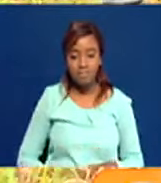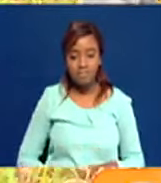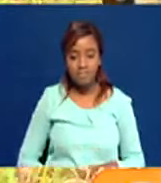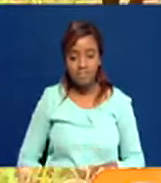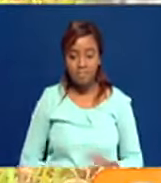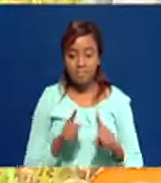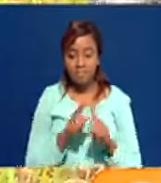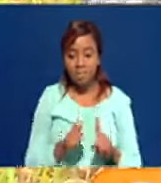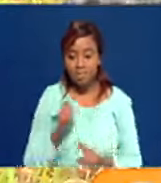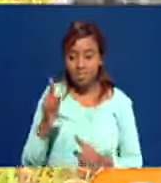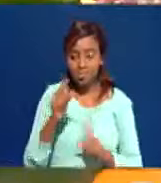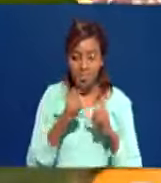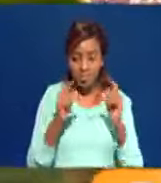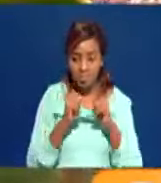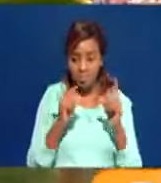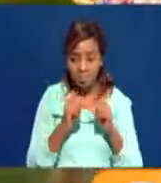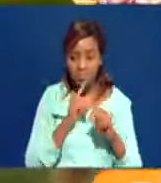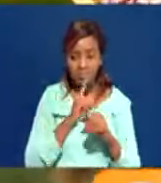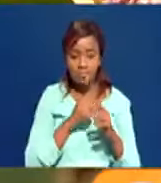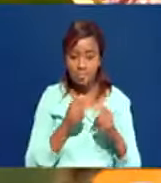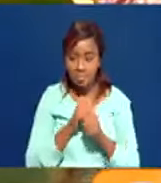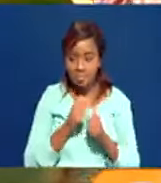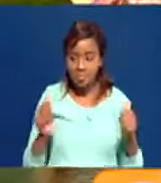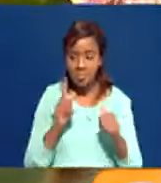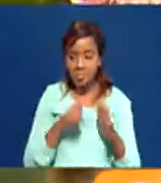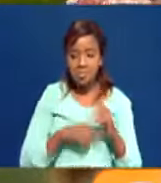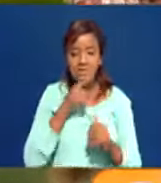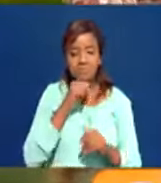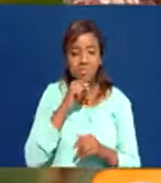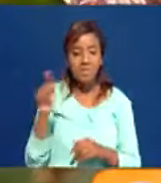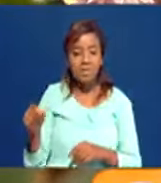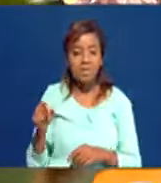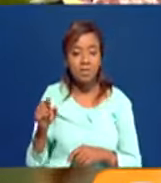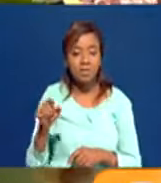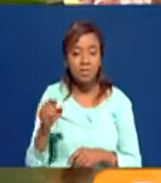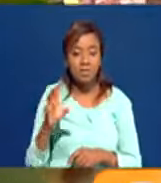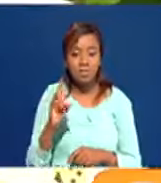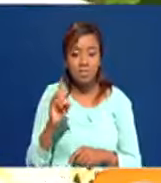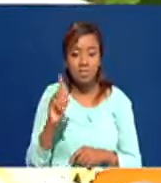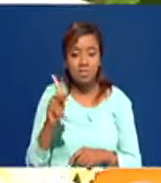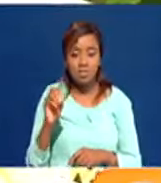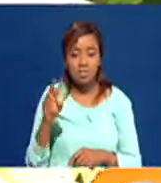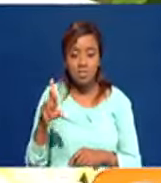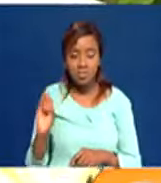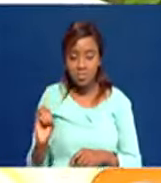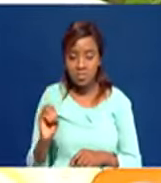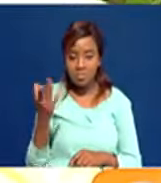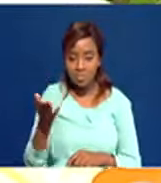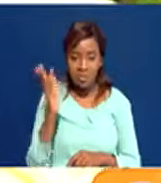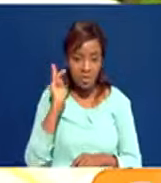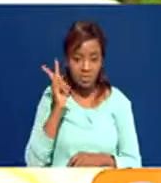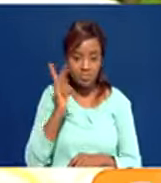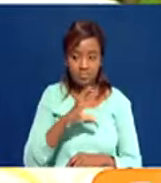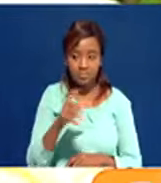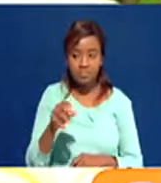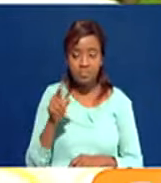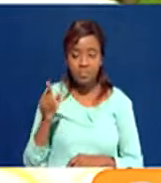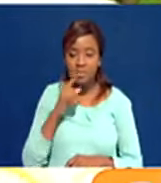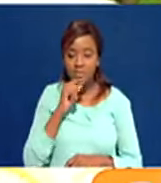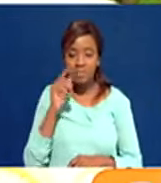Her statement resonates well with what Mzee Lawrence Okongo, a resident of Omwaro Village in Kitutu Churches South in Kisii County. Okongwe is